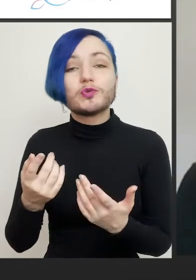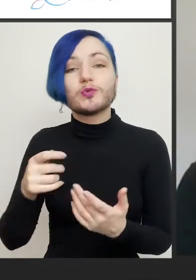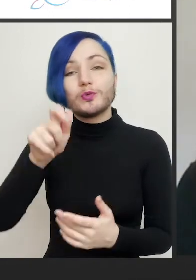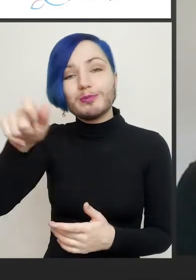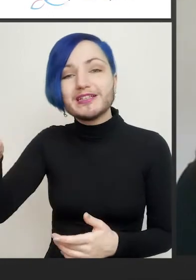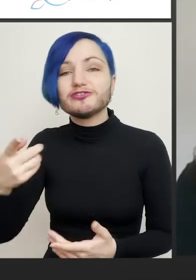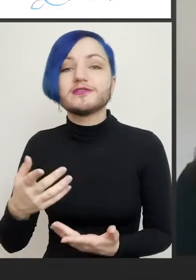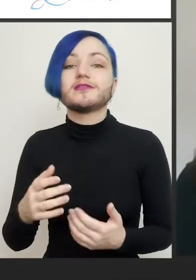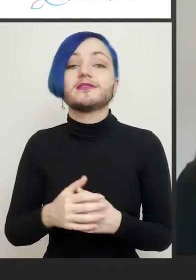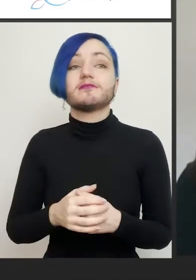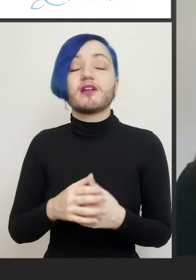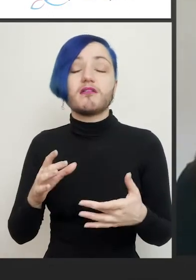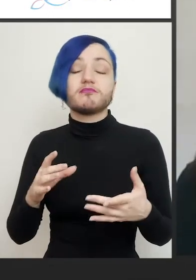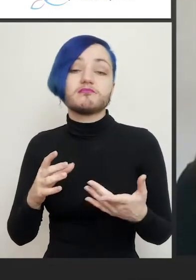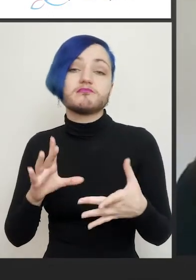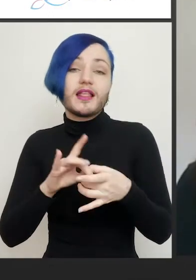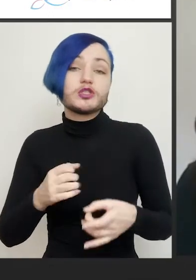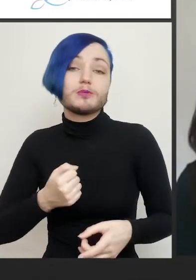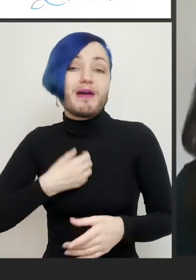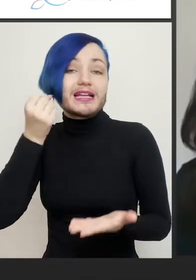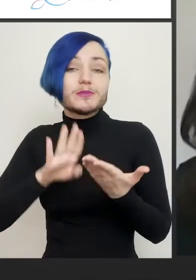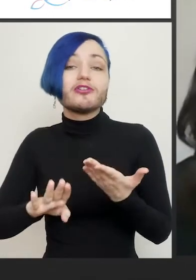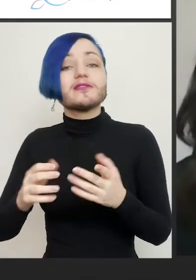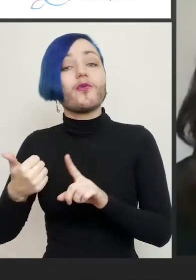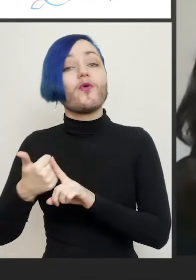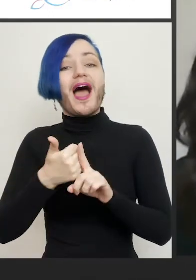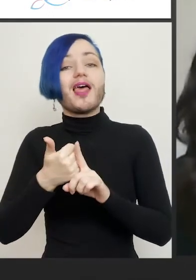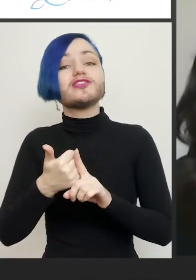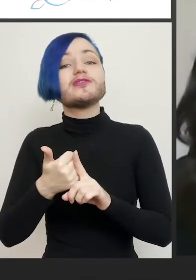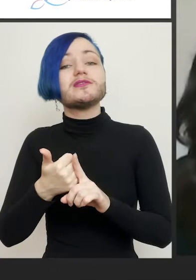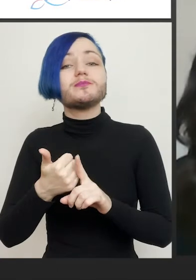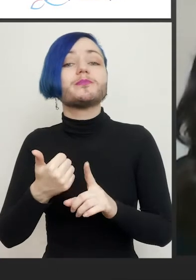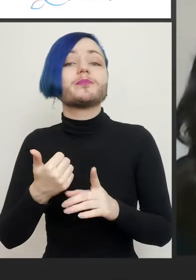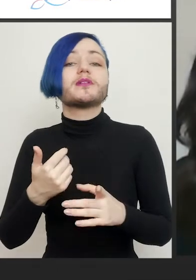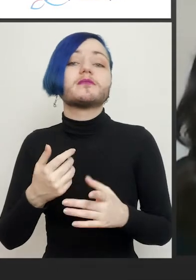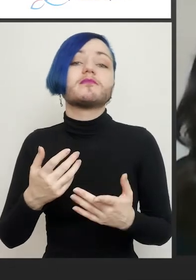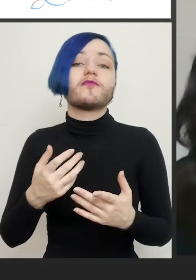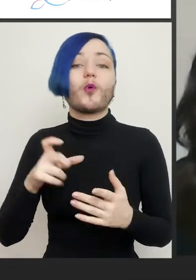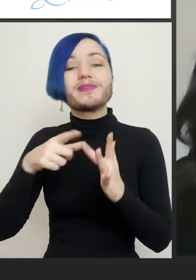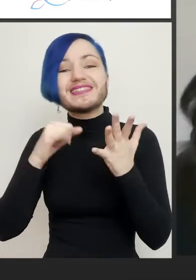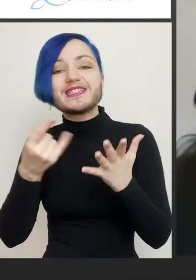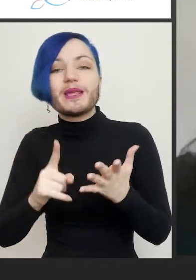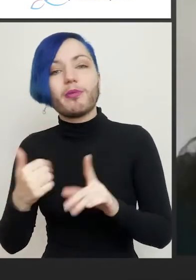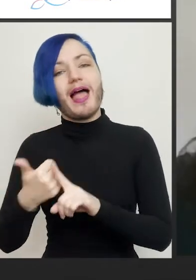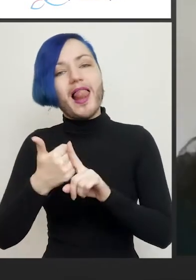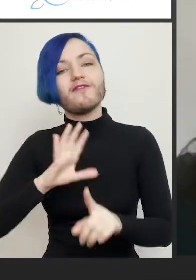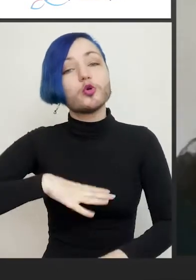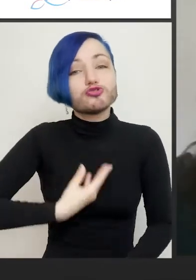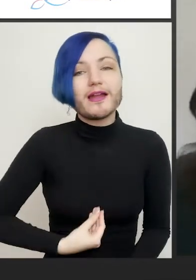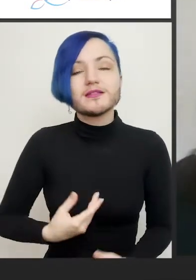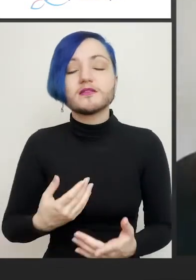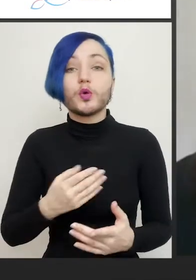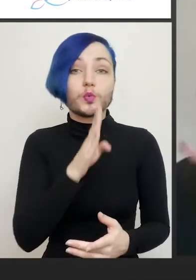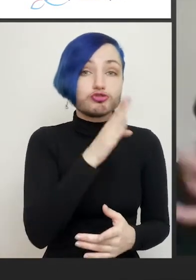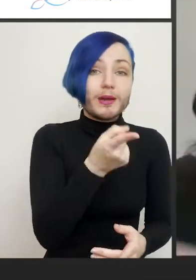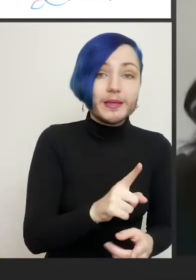own experience of the trans allyship that's come from cisgender people, and across the straight and